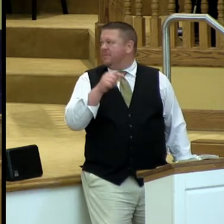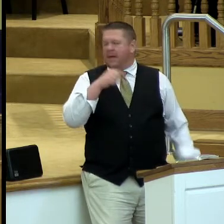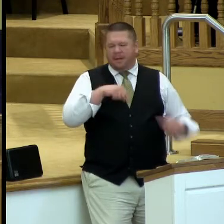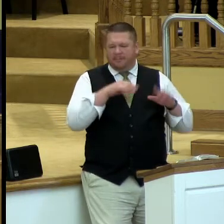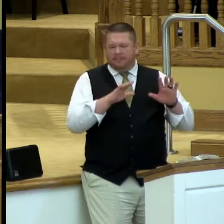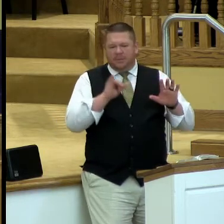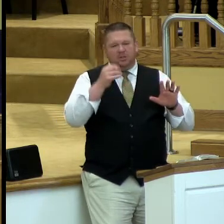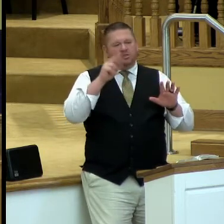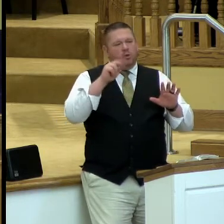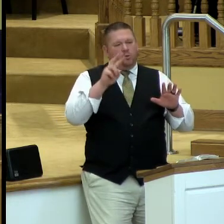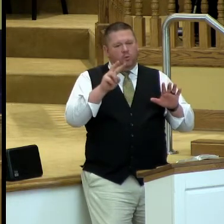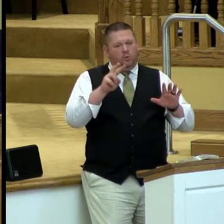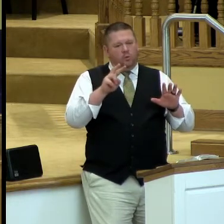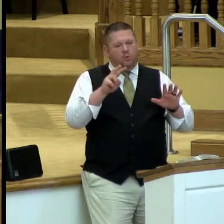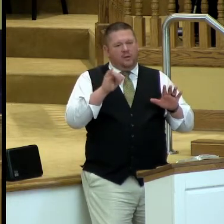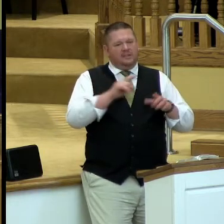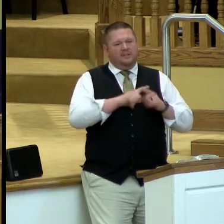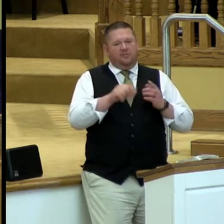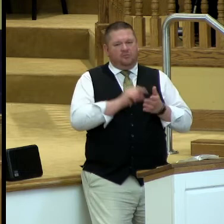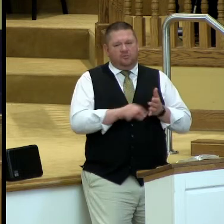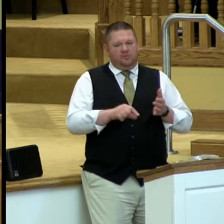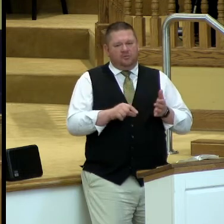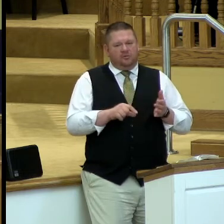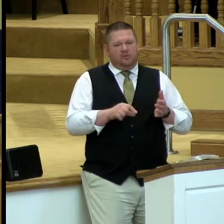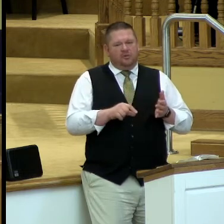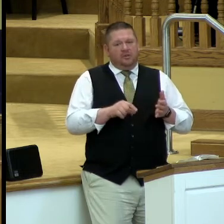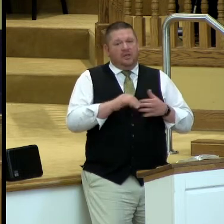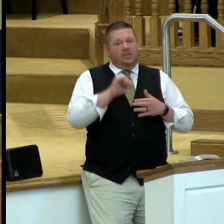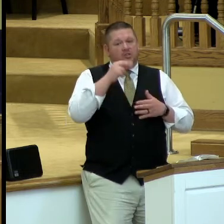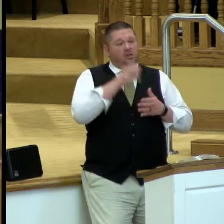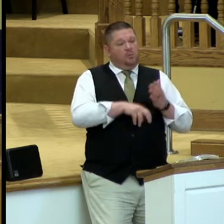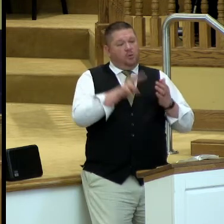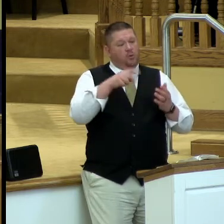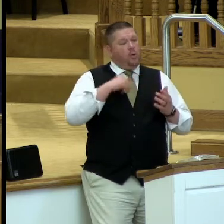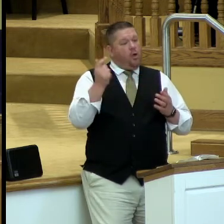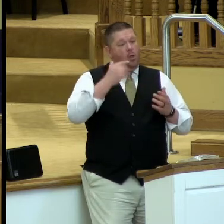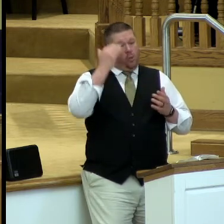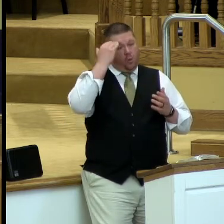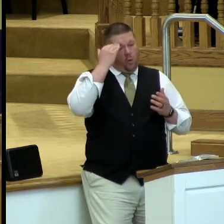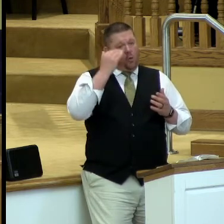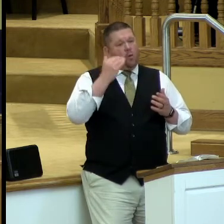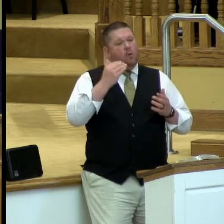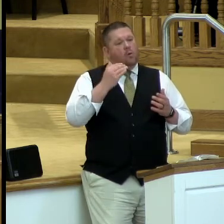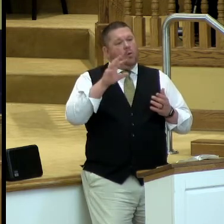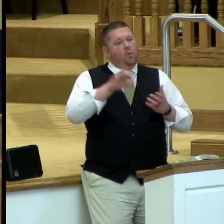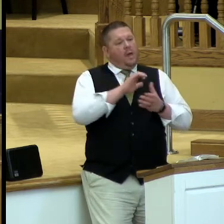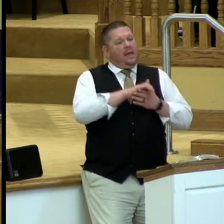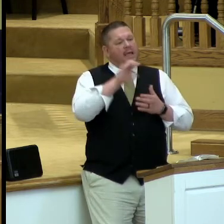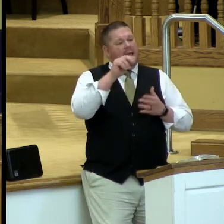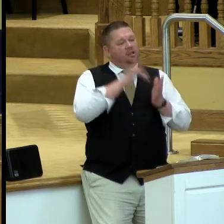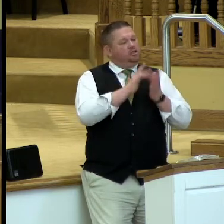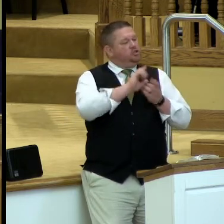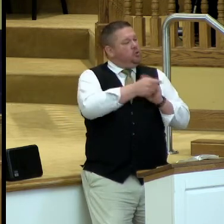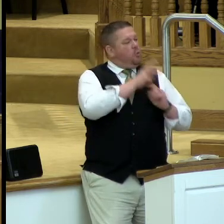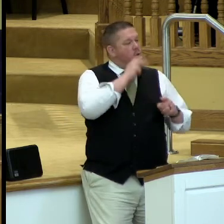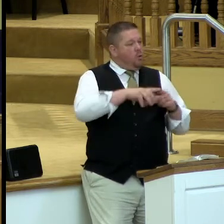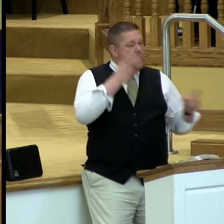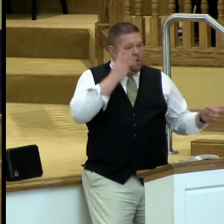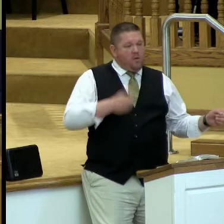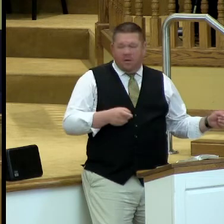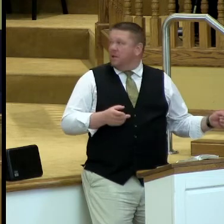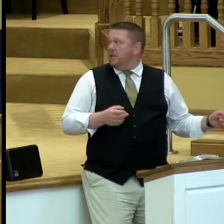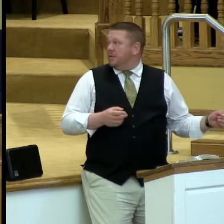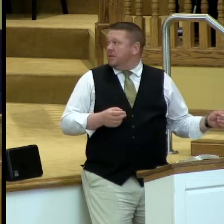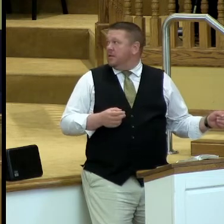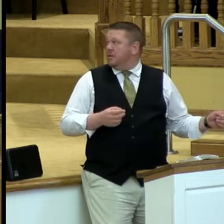Nope, back up. John 2. That's a different scripture. In John 2, we all know the wedding of Cana. Jesus turned water into wine,